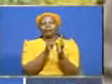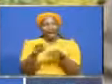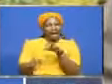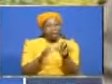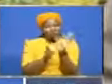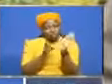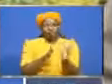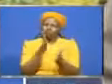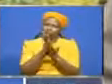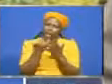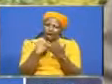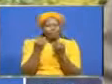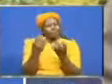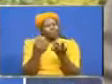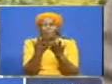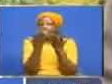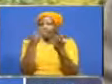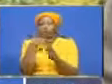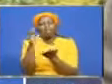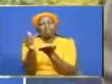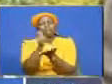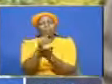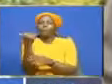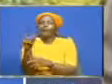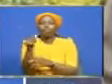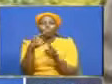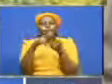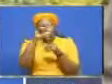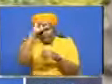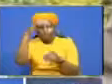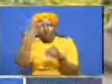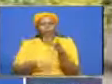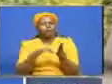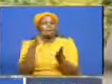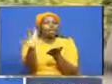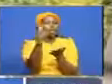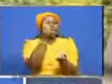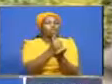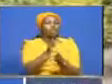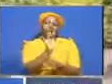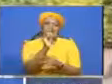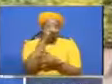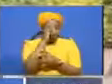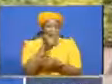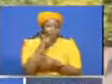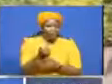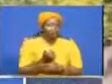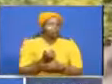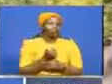many. The government stopped employing them. So we were requesting for a vet transformation. The